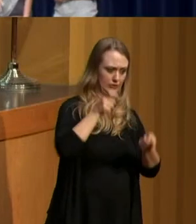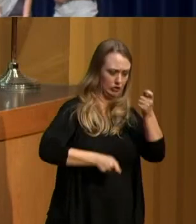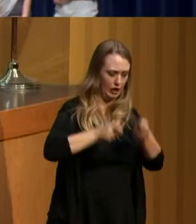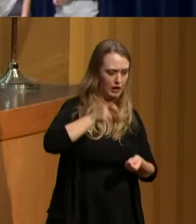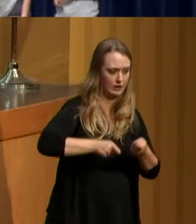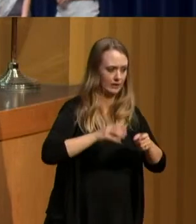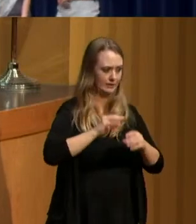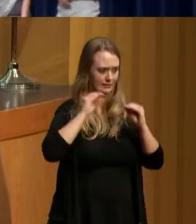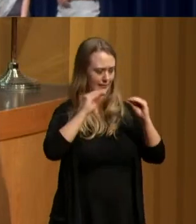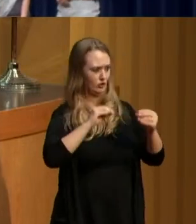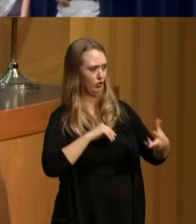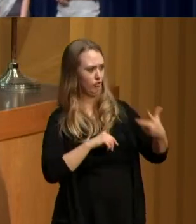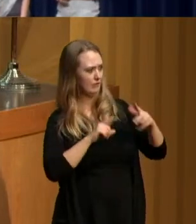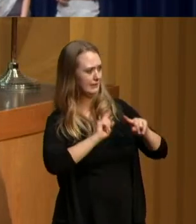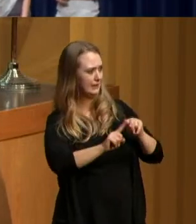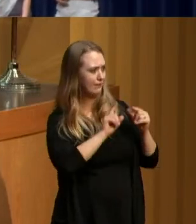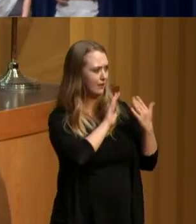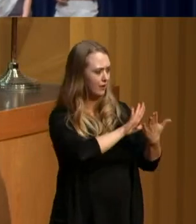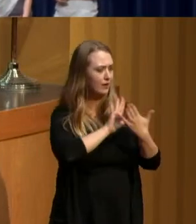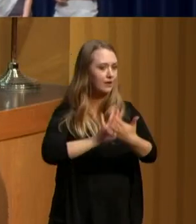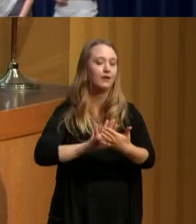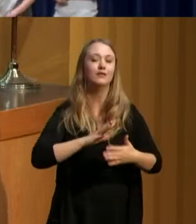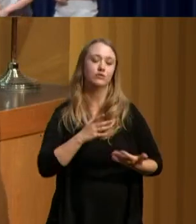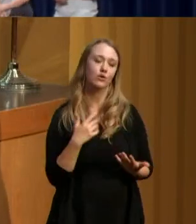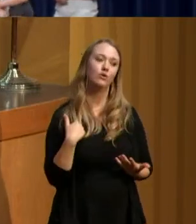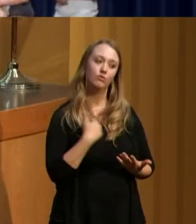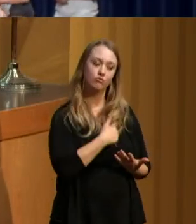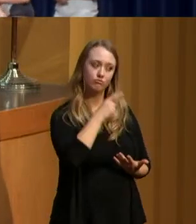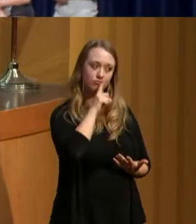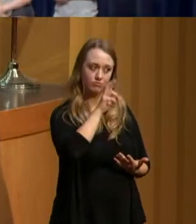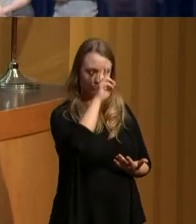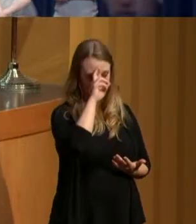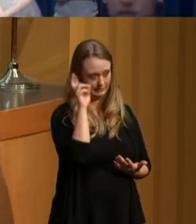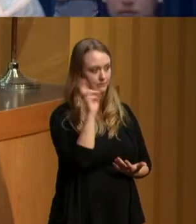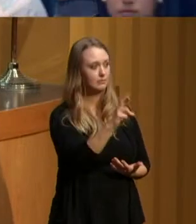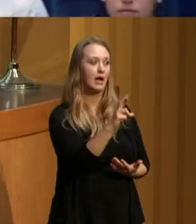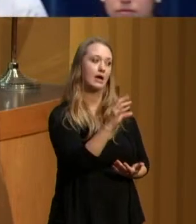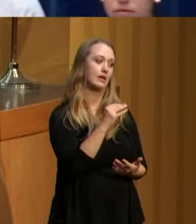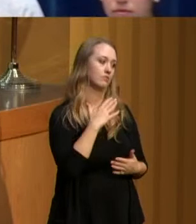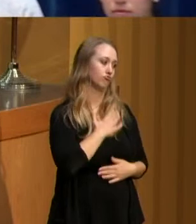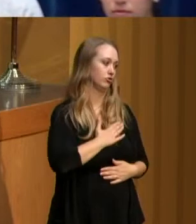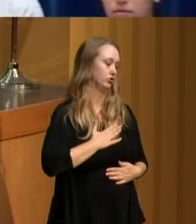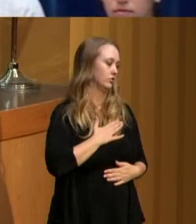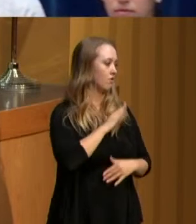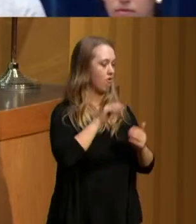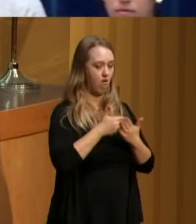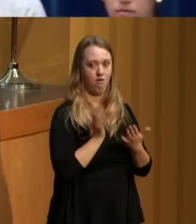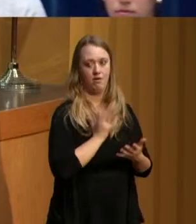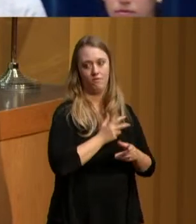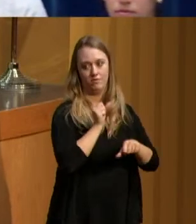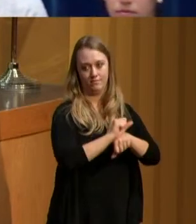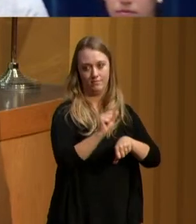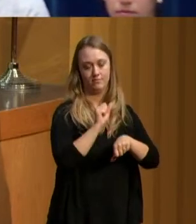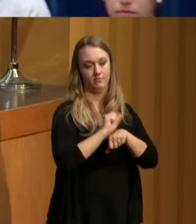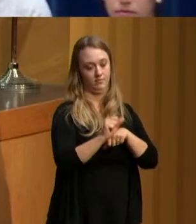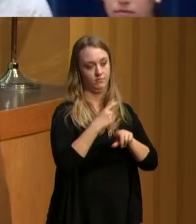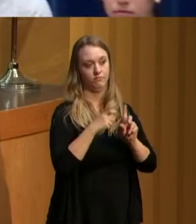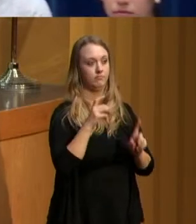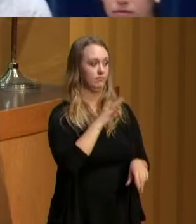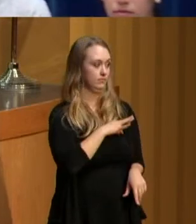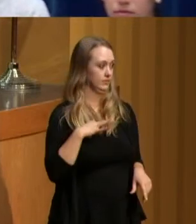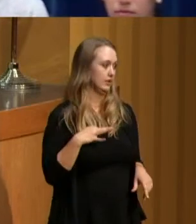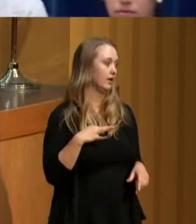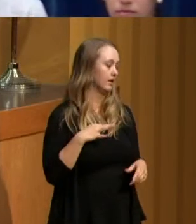3 different modalities and all that stuff. So we definitely respect and appreciate all that our faculty and staff has done to